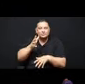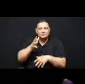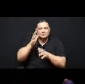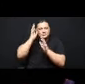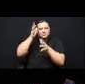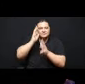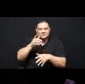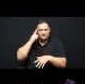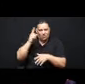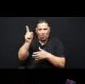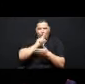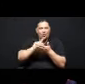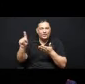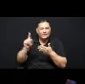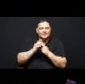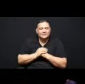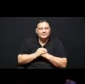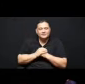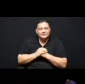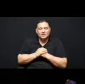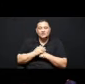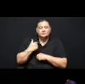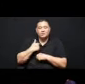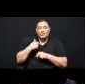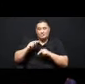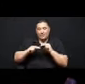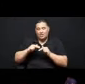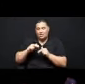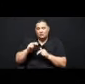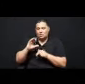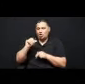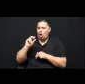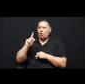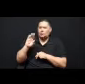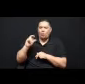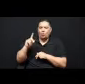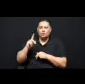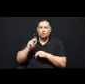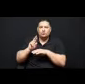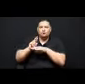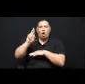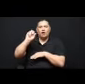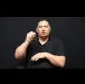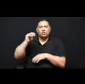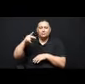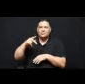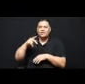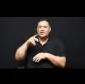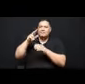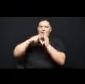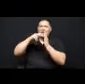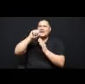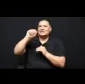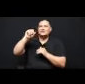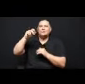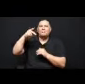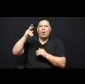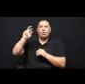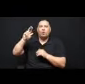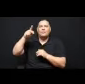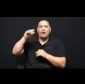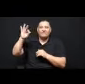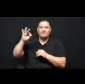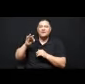We built a cardboard rocket ship, painted SS Powerpuff on its side, and tucked your bear dog beside us in his special